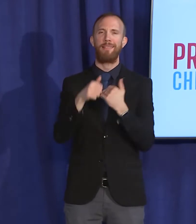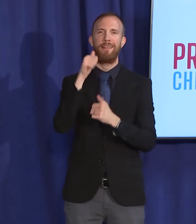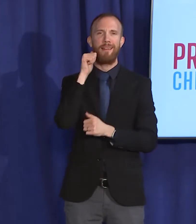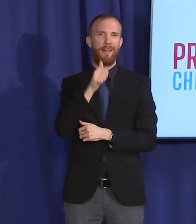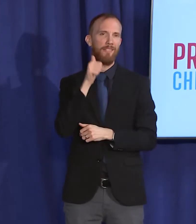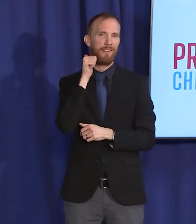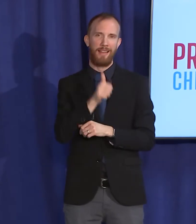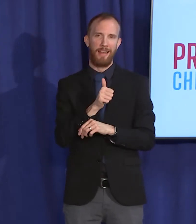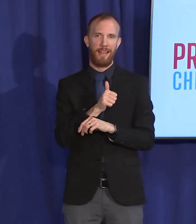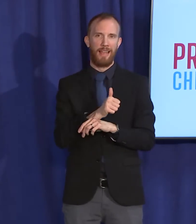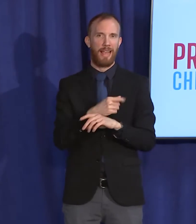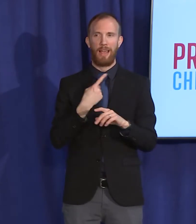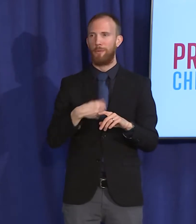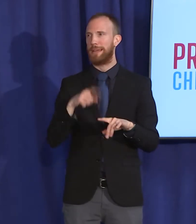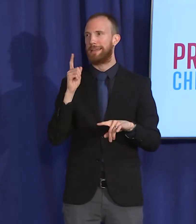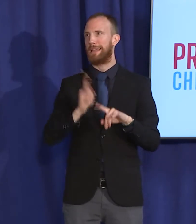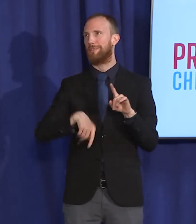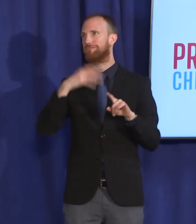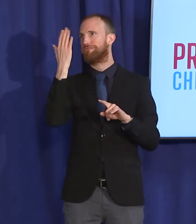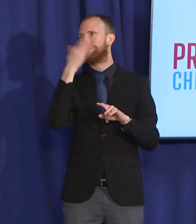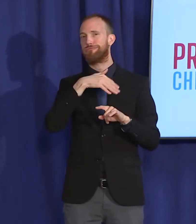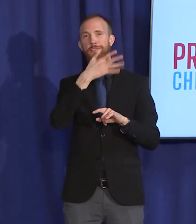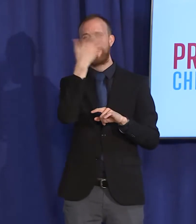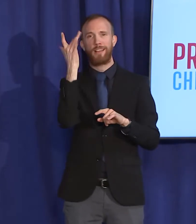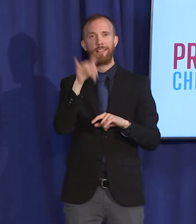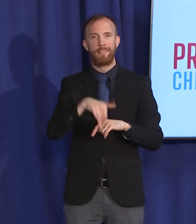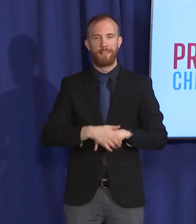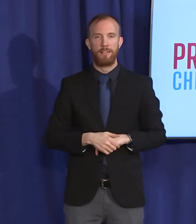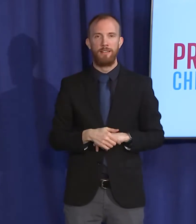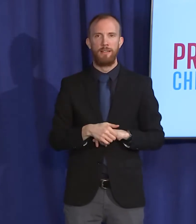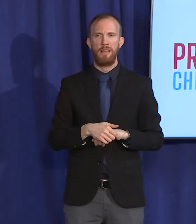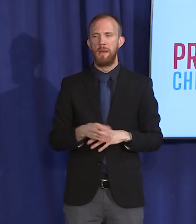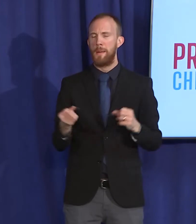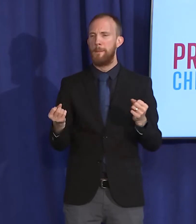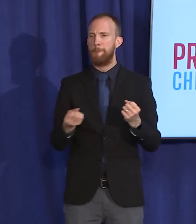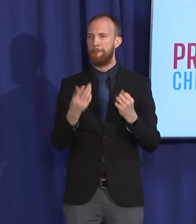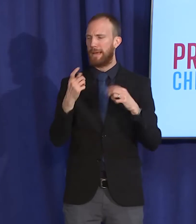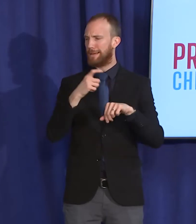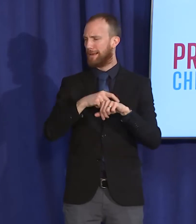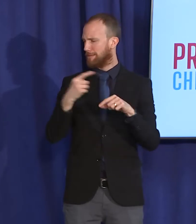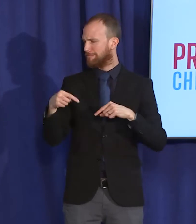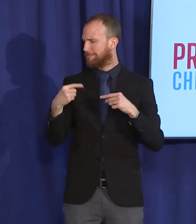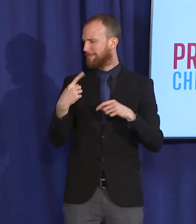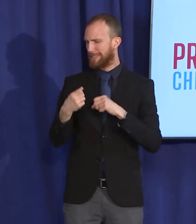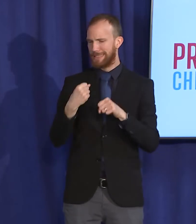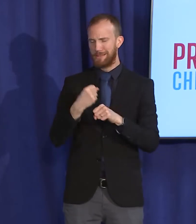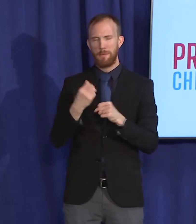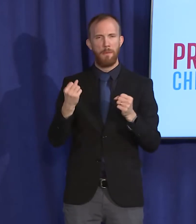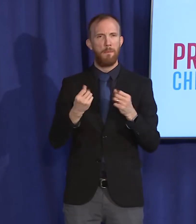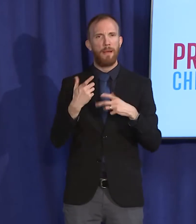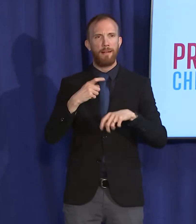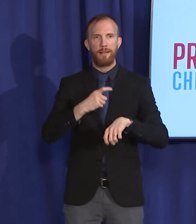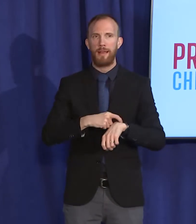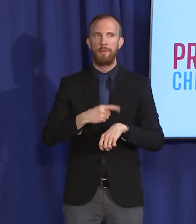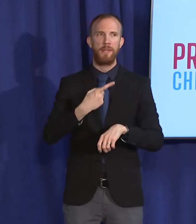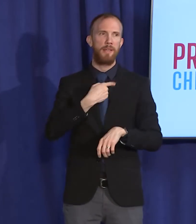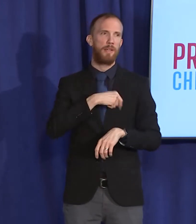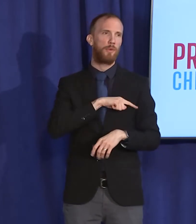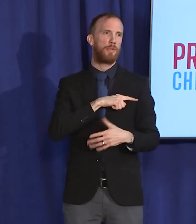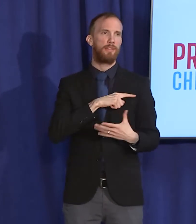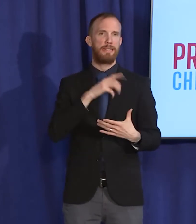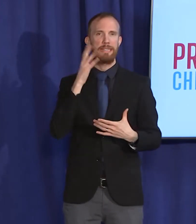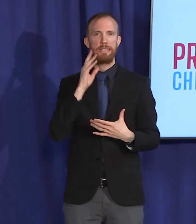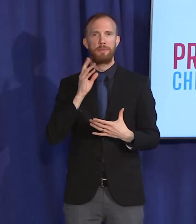lose sight of that. There have been many times over the course of this last year where we've all had reason to